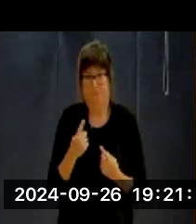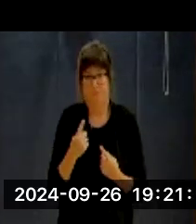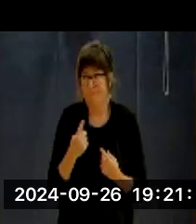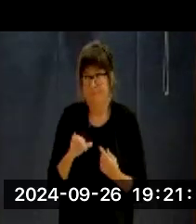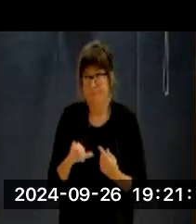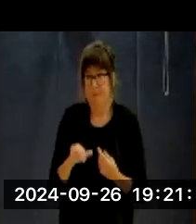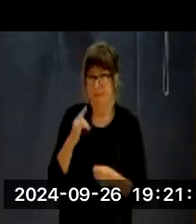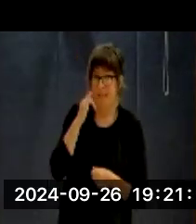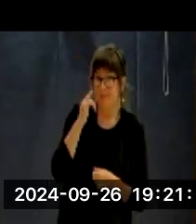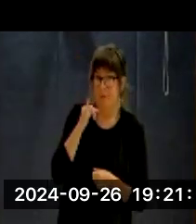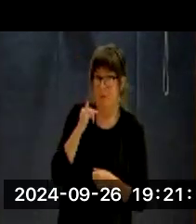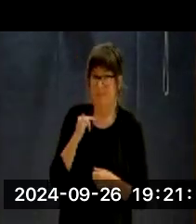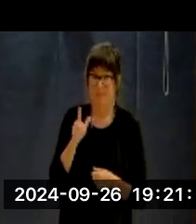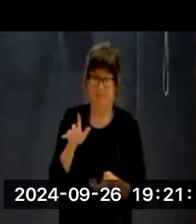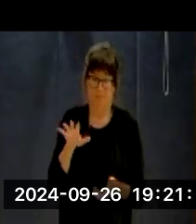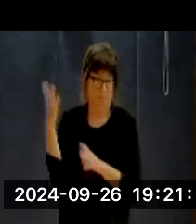California is a mess.